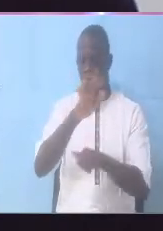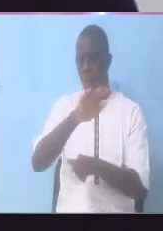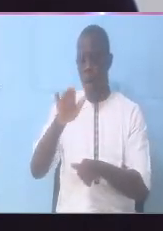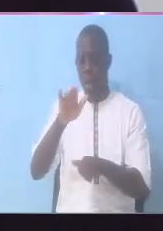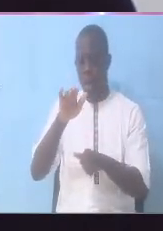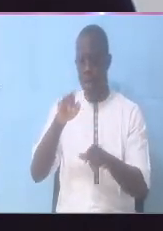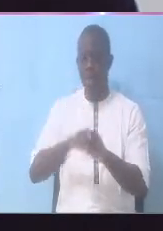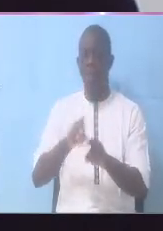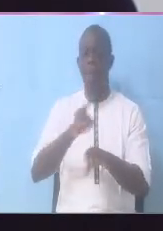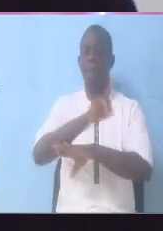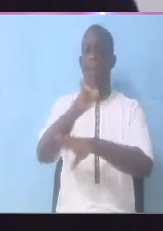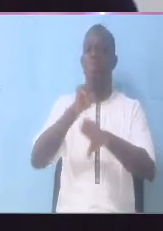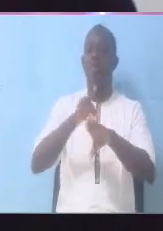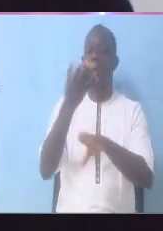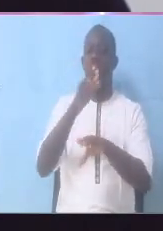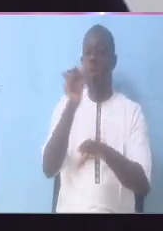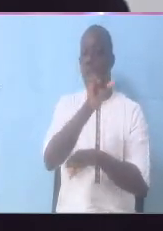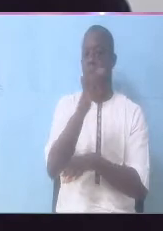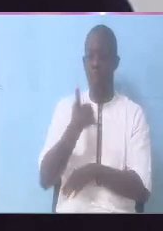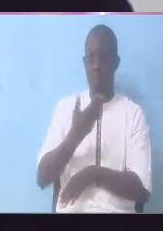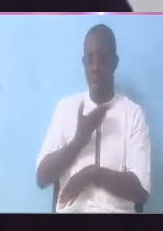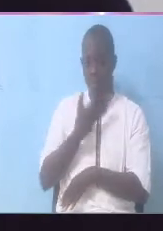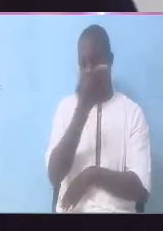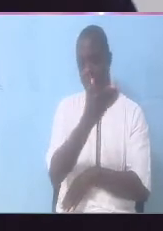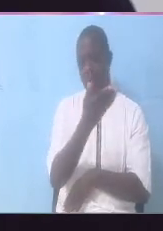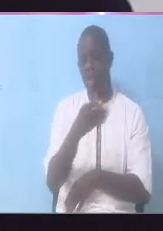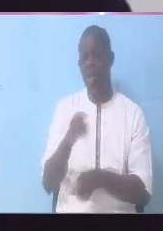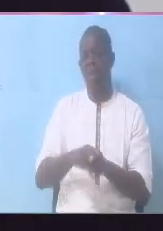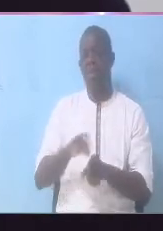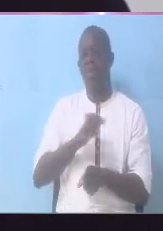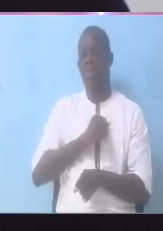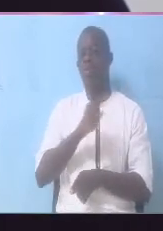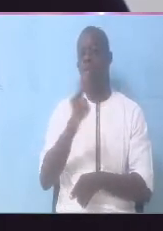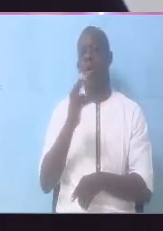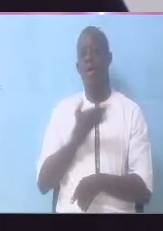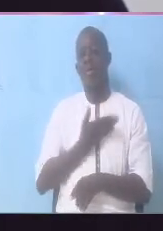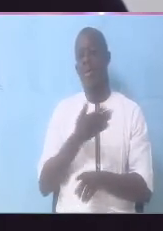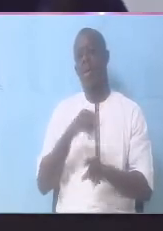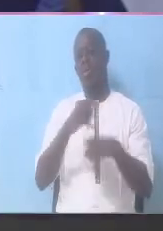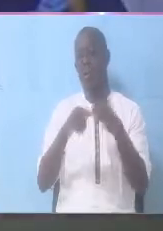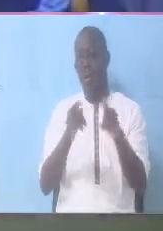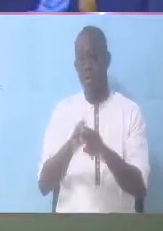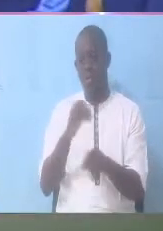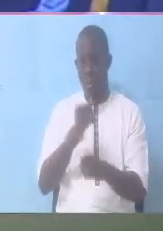you know, he didn't want to appear in front of them, to be honest. So he wasn't.